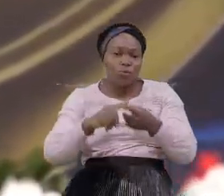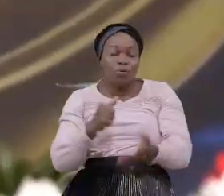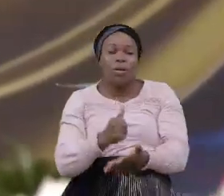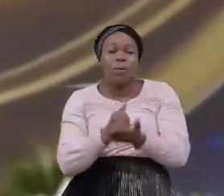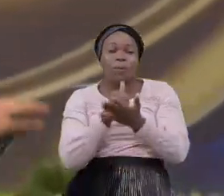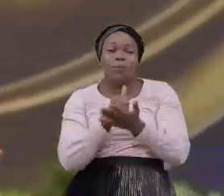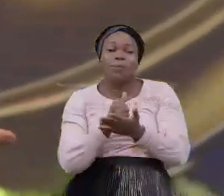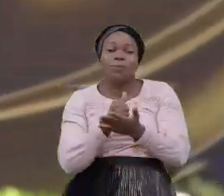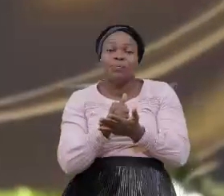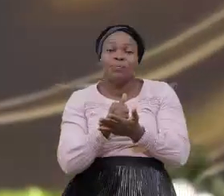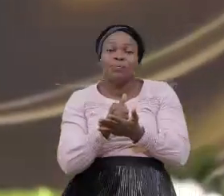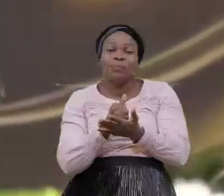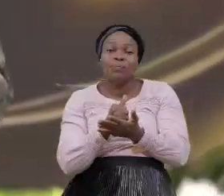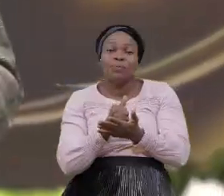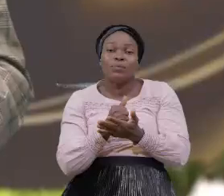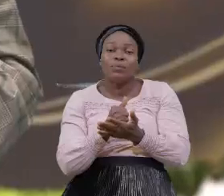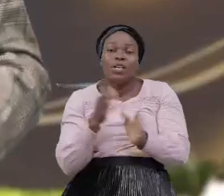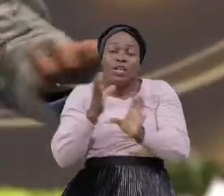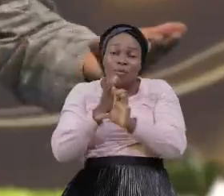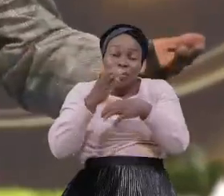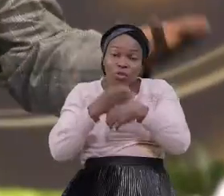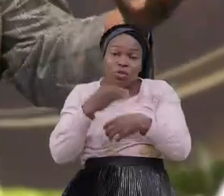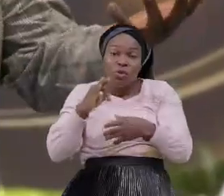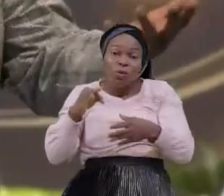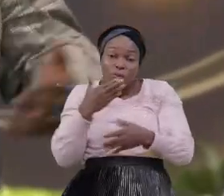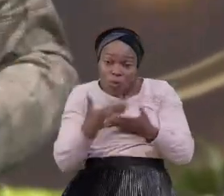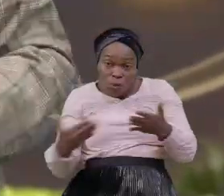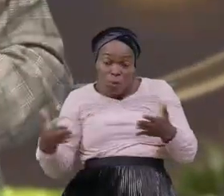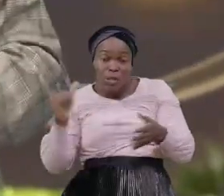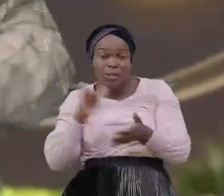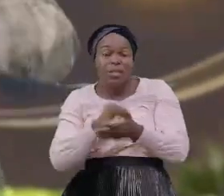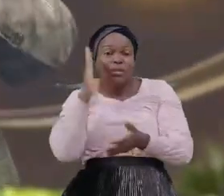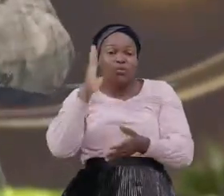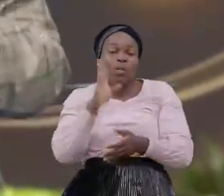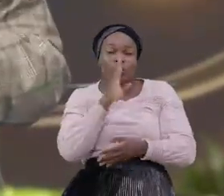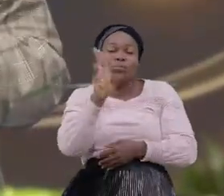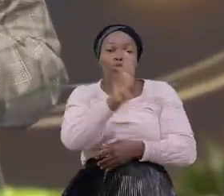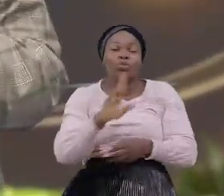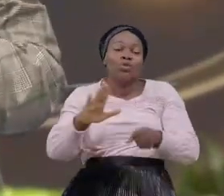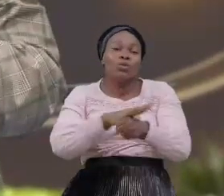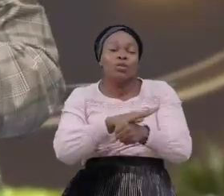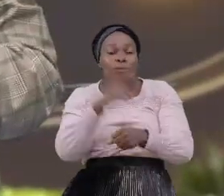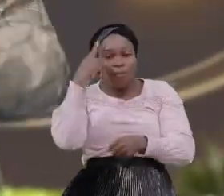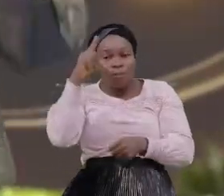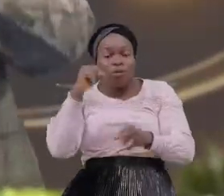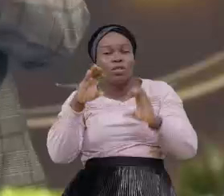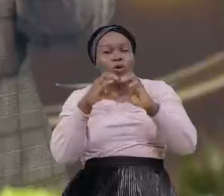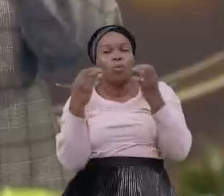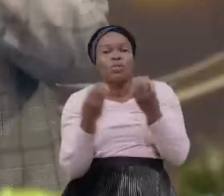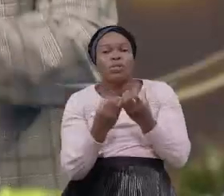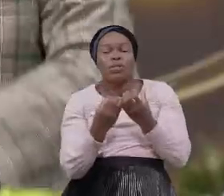A recreation of something that will be useful to our community, go ahead.